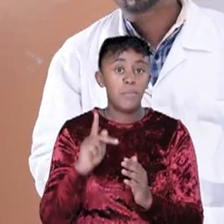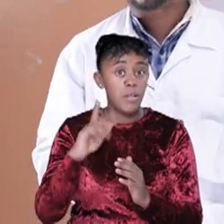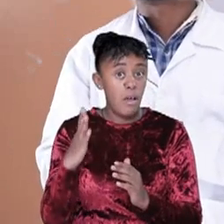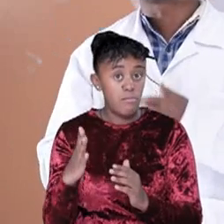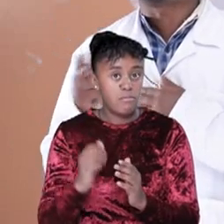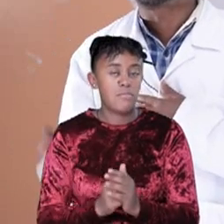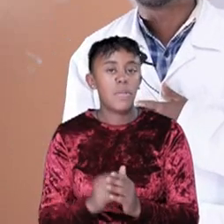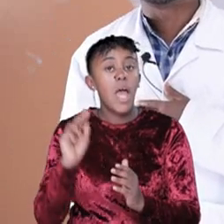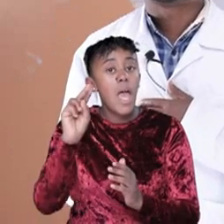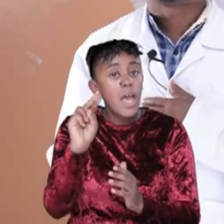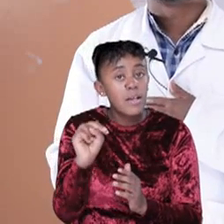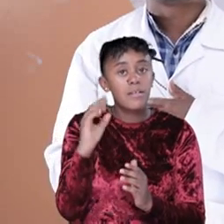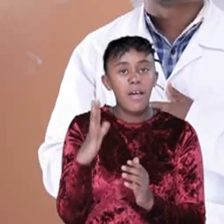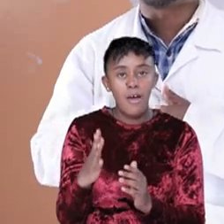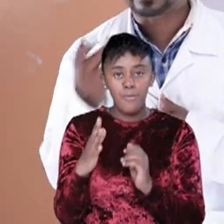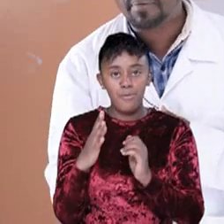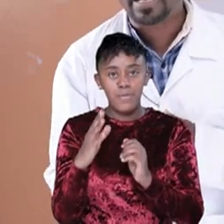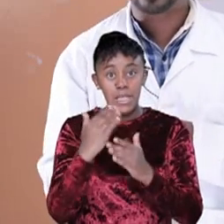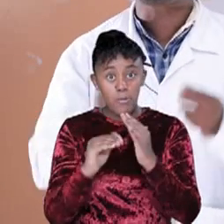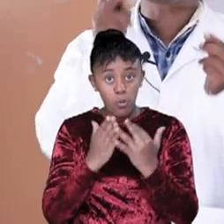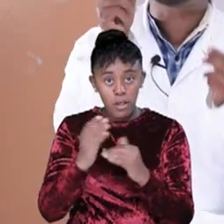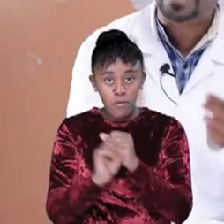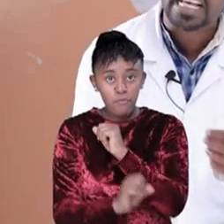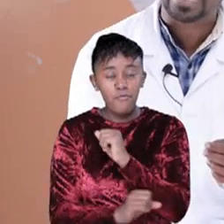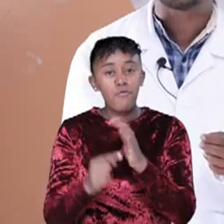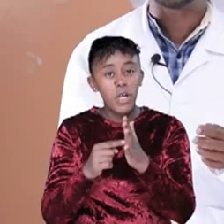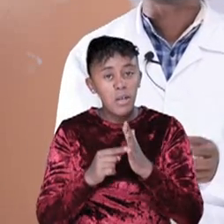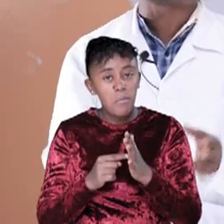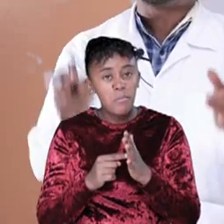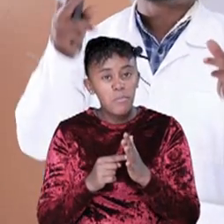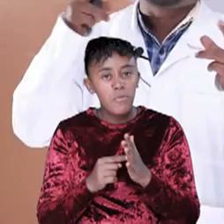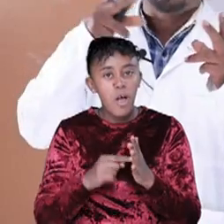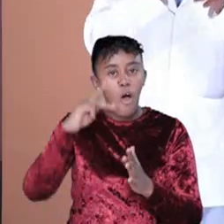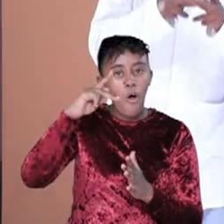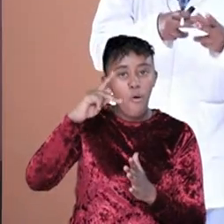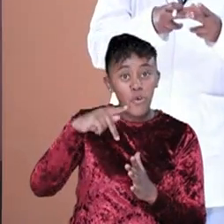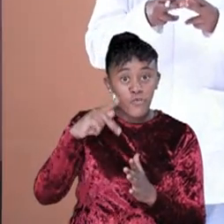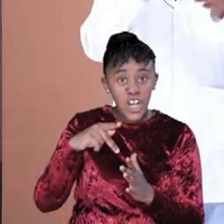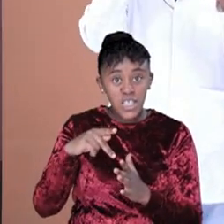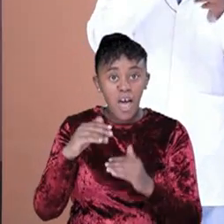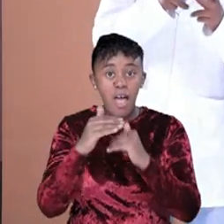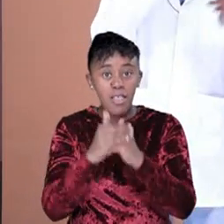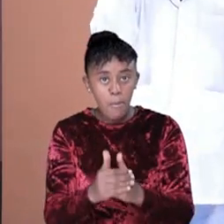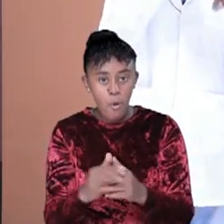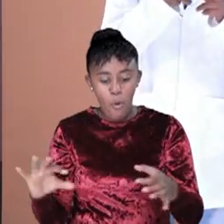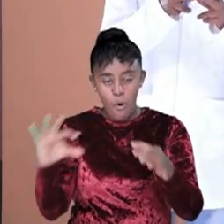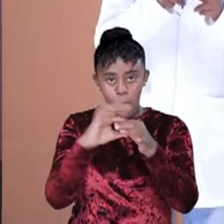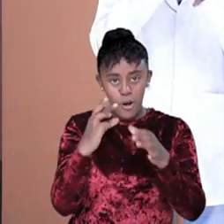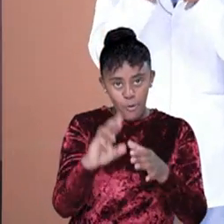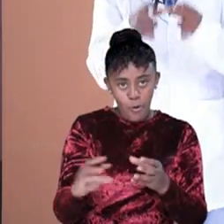N-type semiconductor is formed. For example, if phosphorus atom combined or added